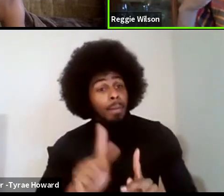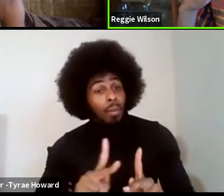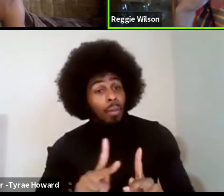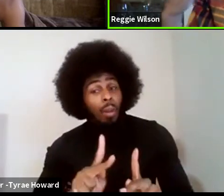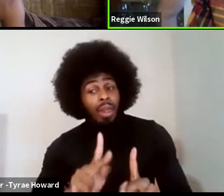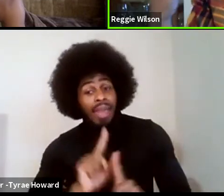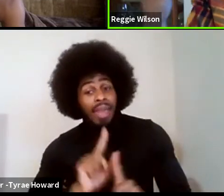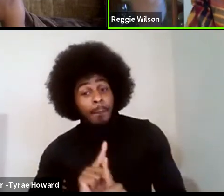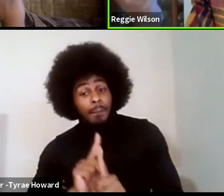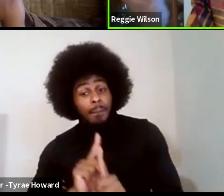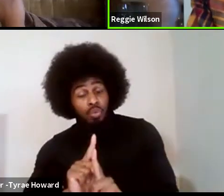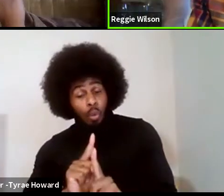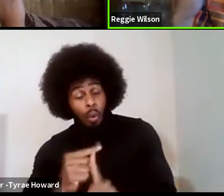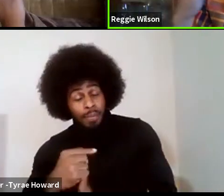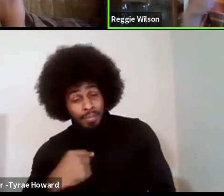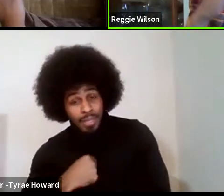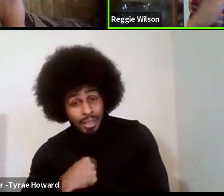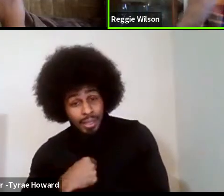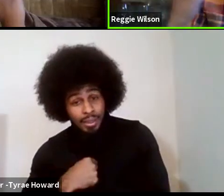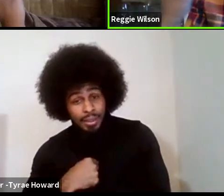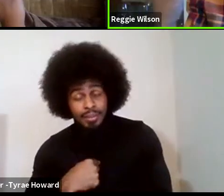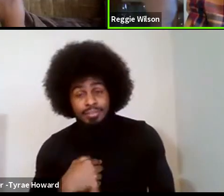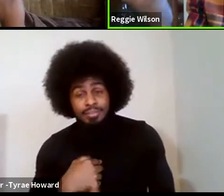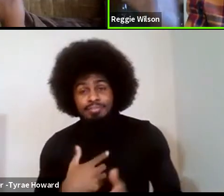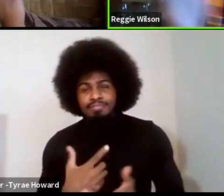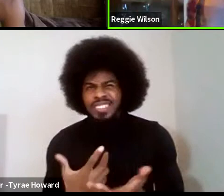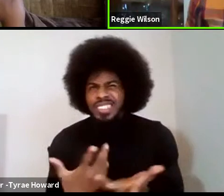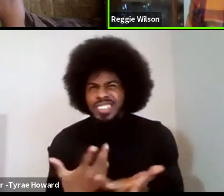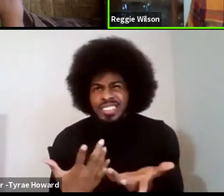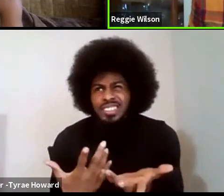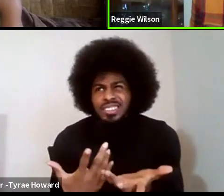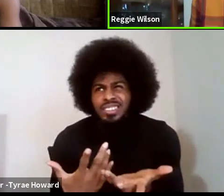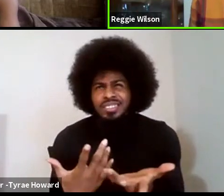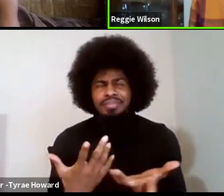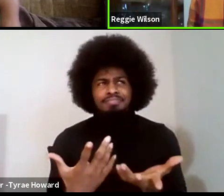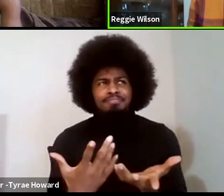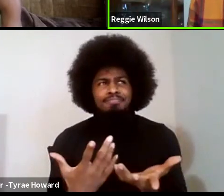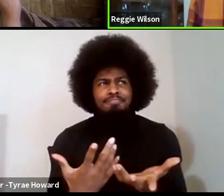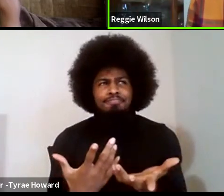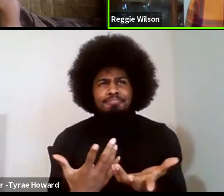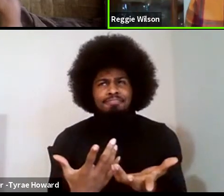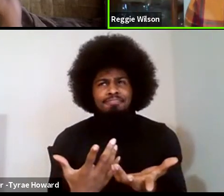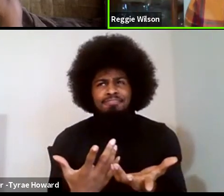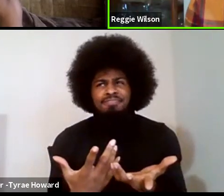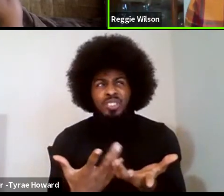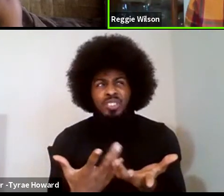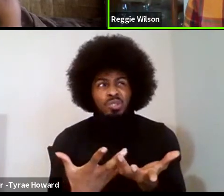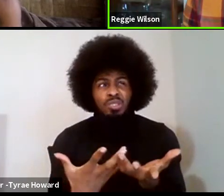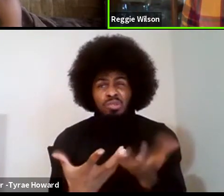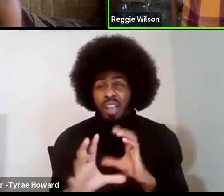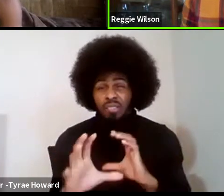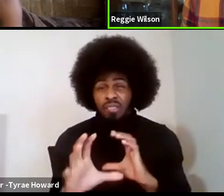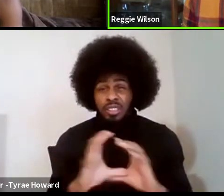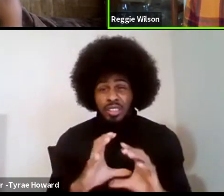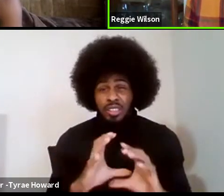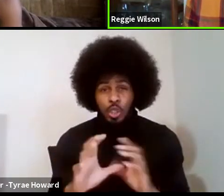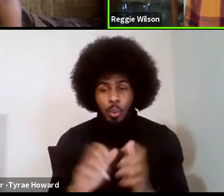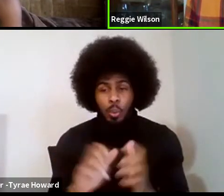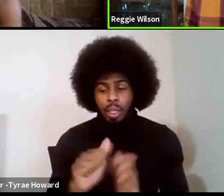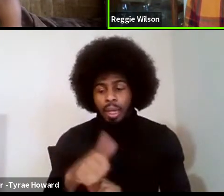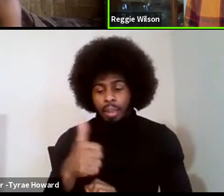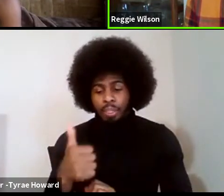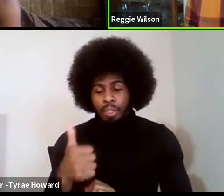informally, where it's just like sometimes just those conversations with other choreographers